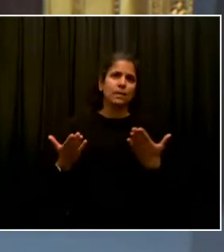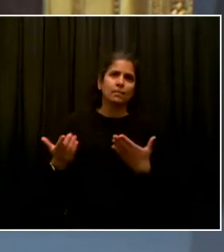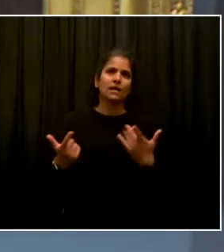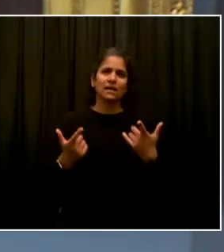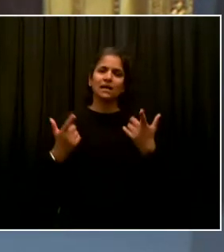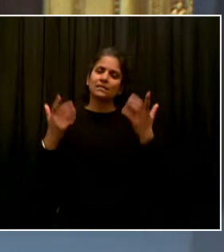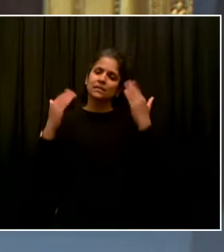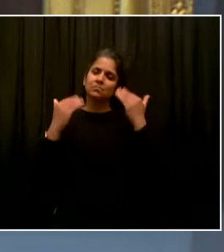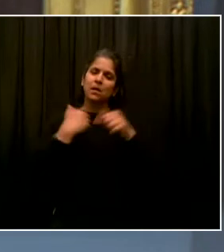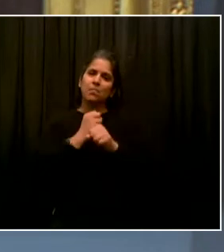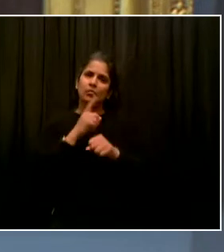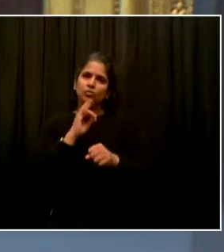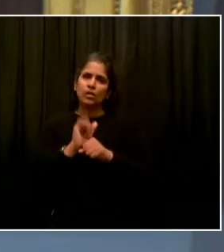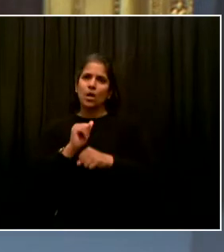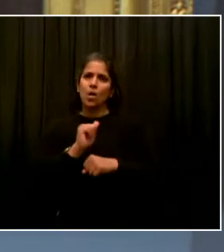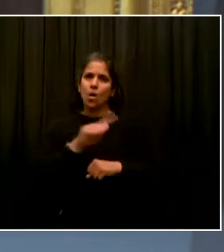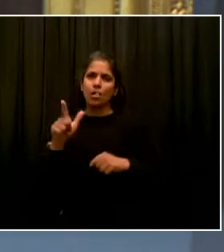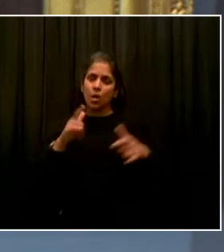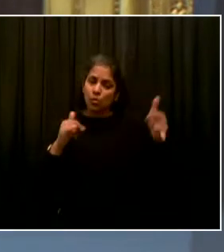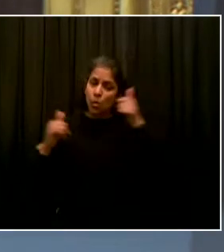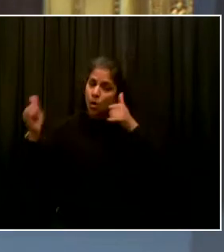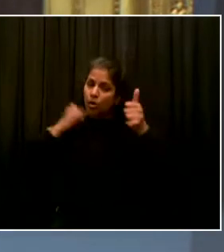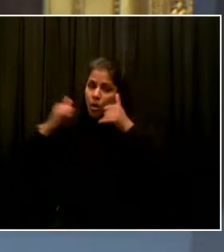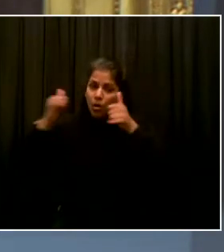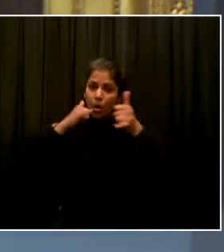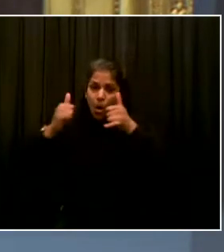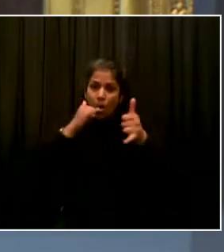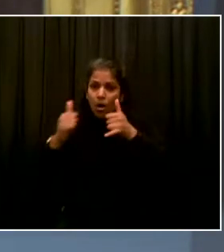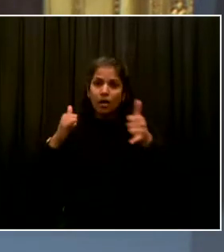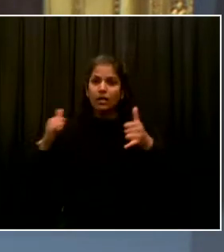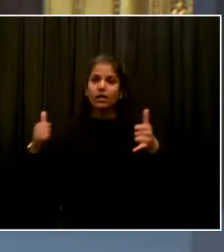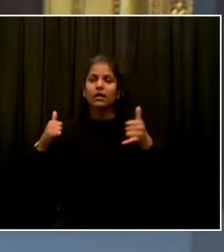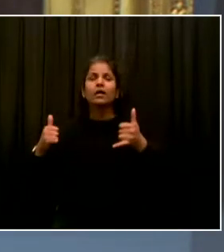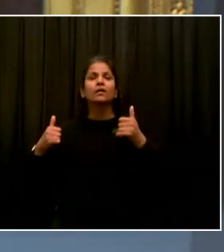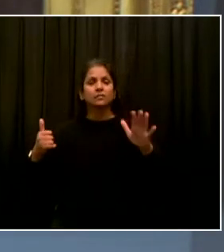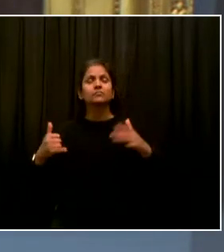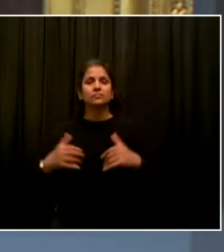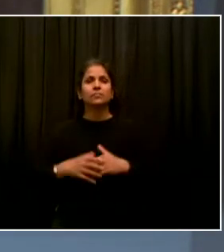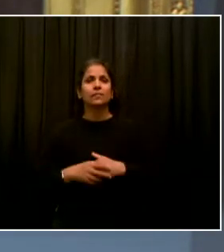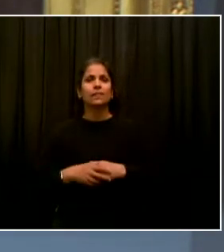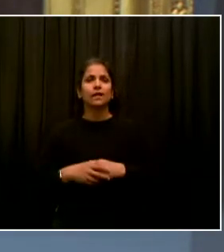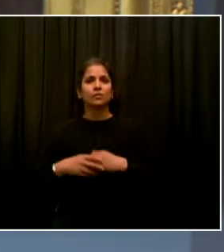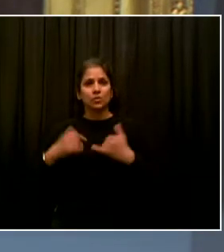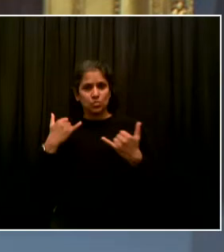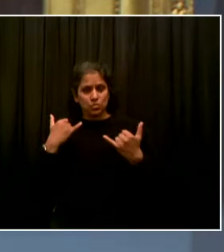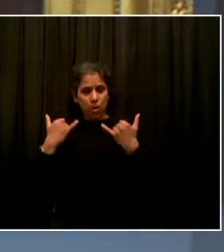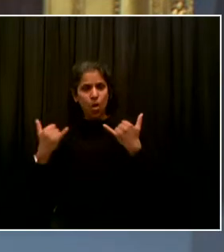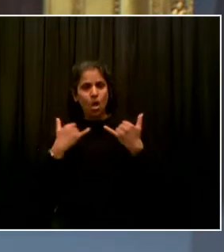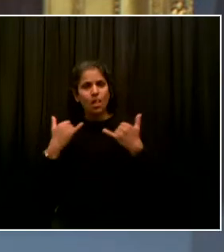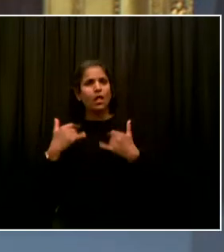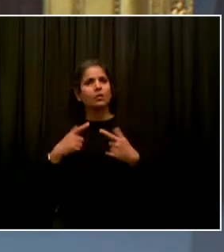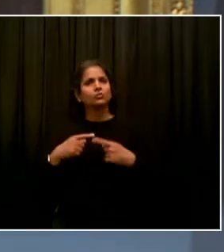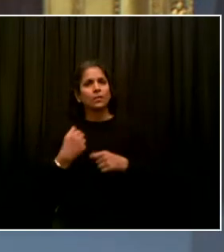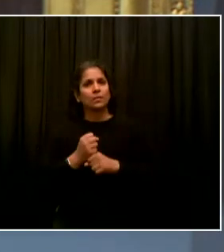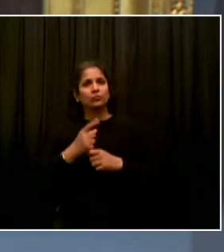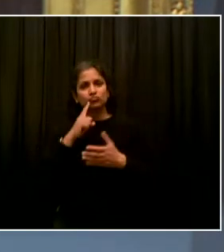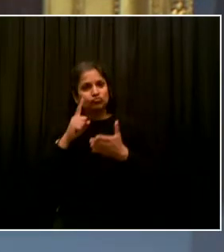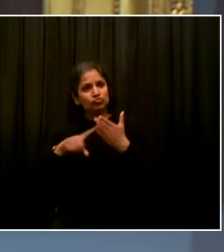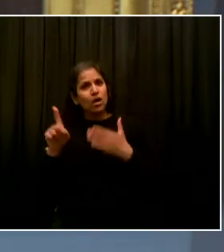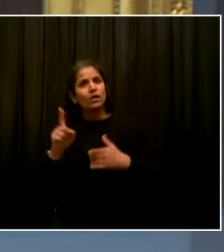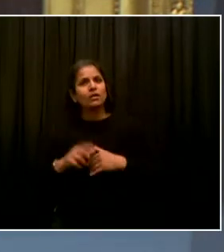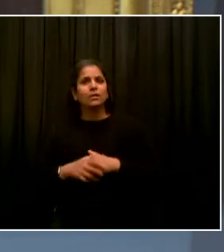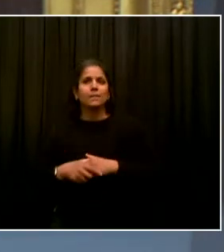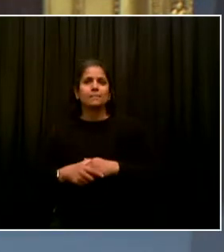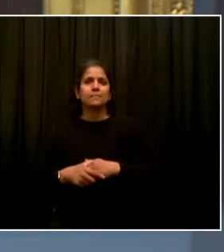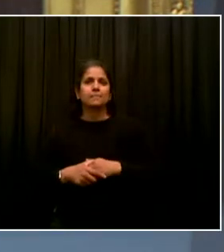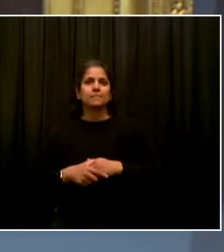phone ring and not picking up. There's a volume of calls that's coming in. We're going to handle those volumes, and we check. We do our own little spot checks